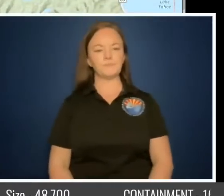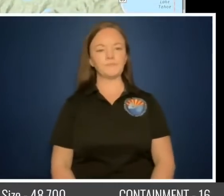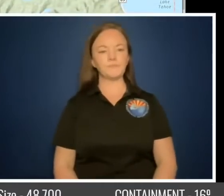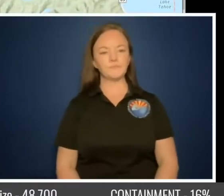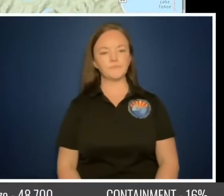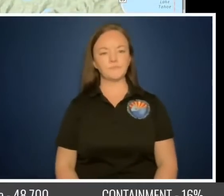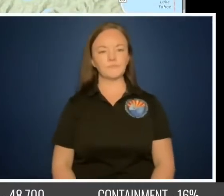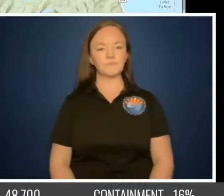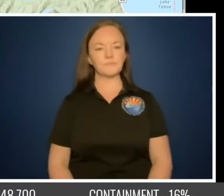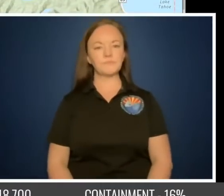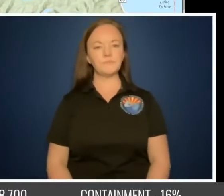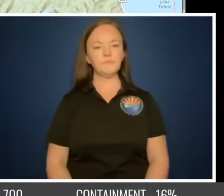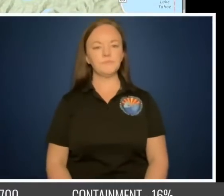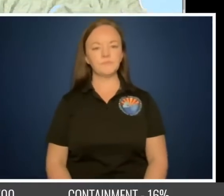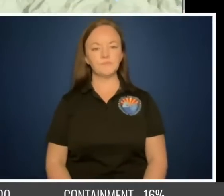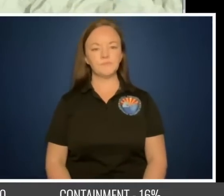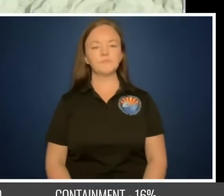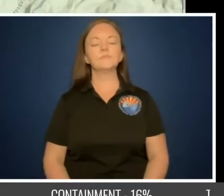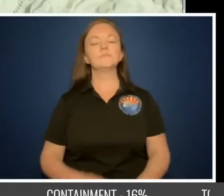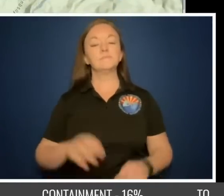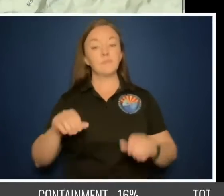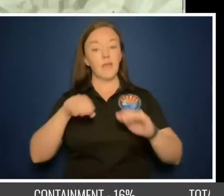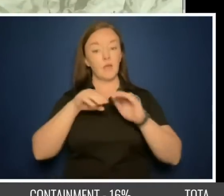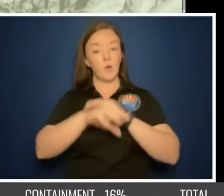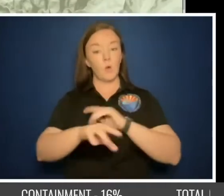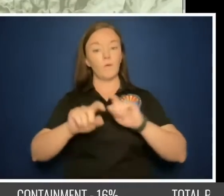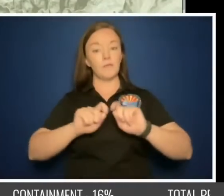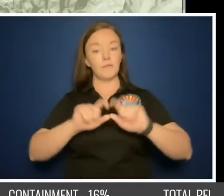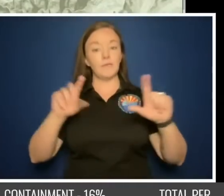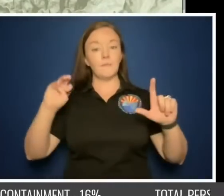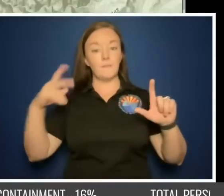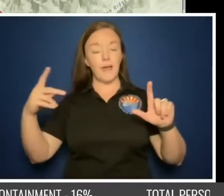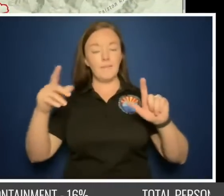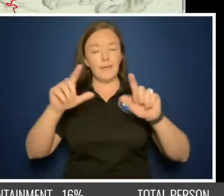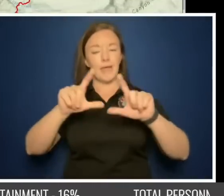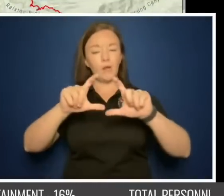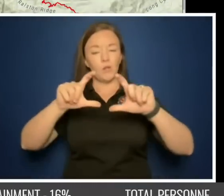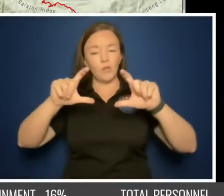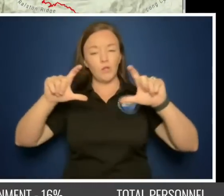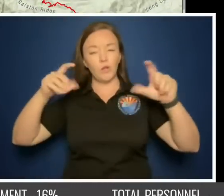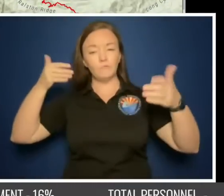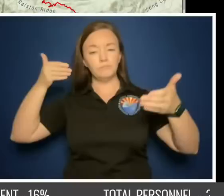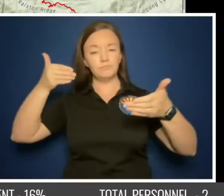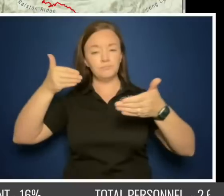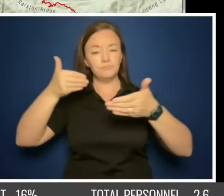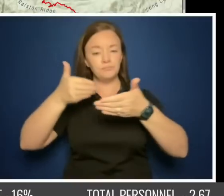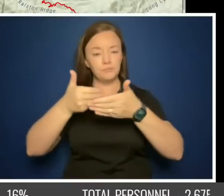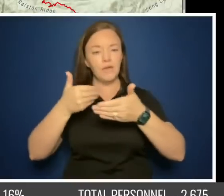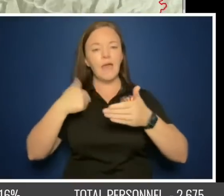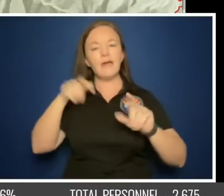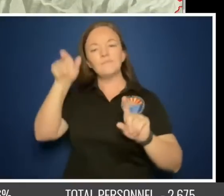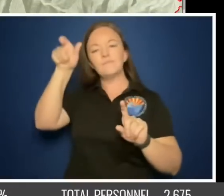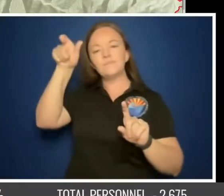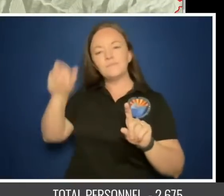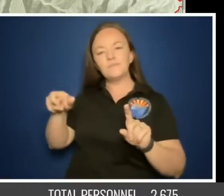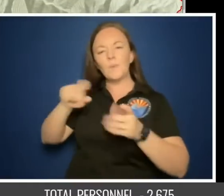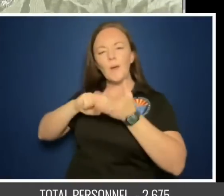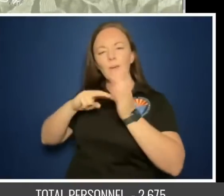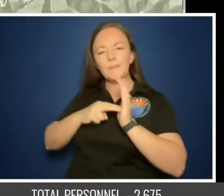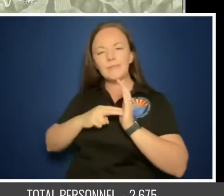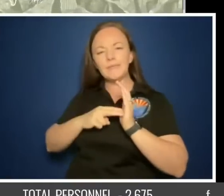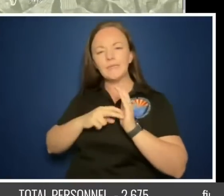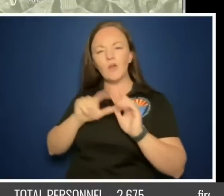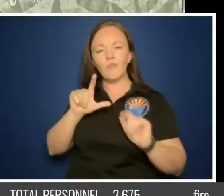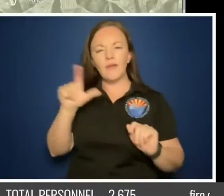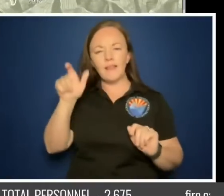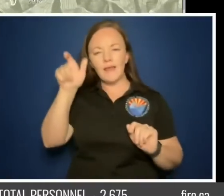And then you can go in here and view any properties. There's a legend on the left-hand side, and you can view properties with